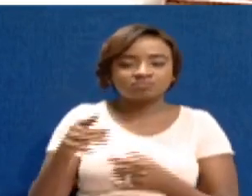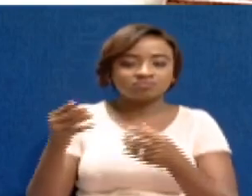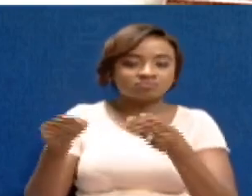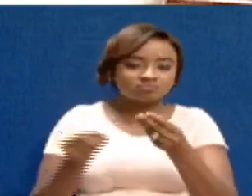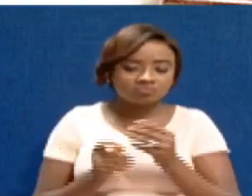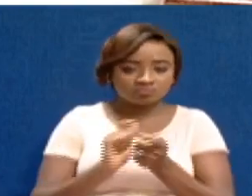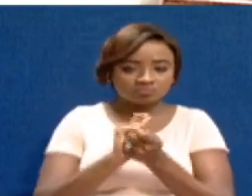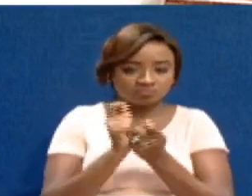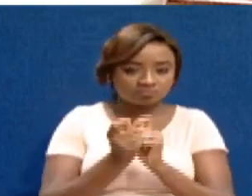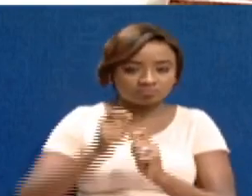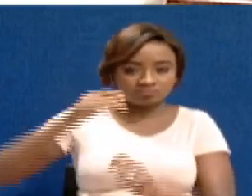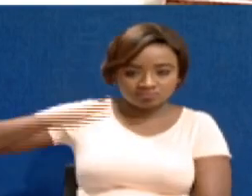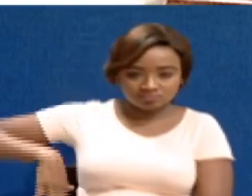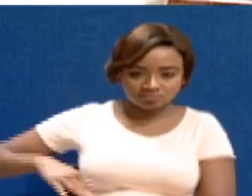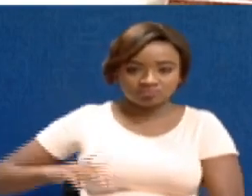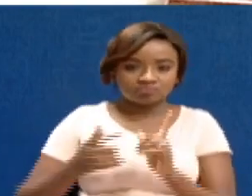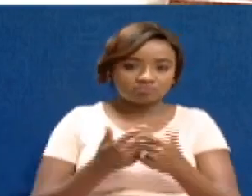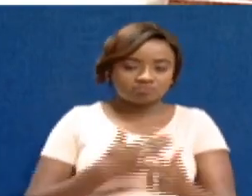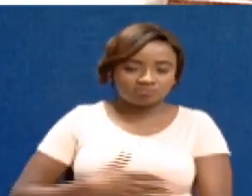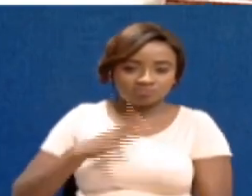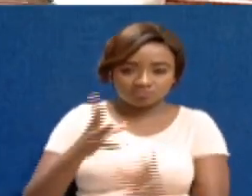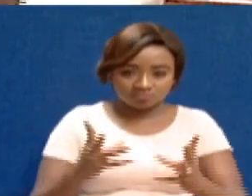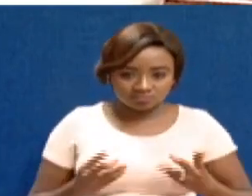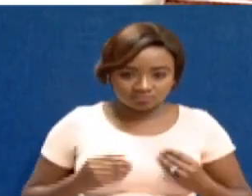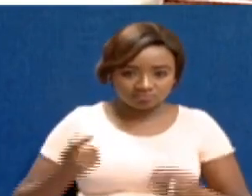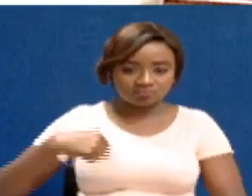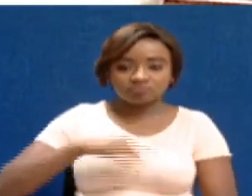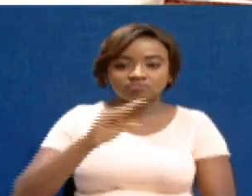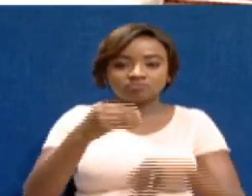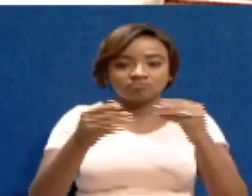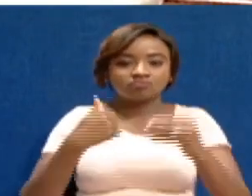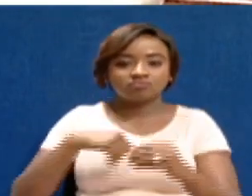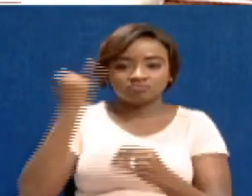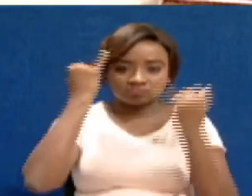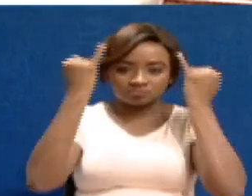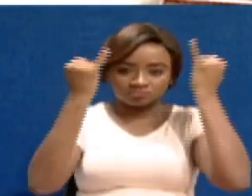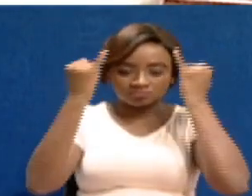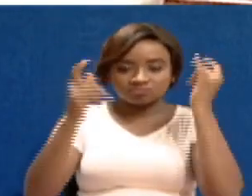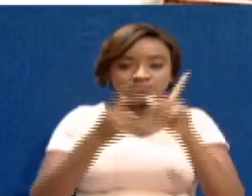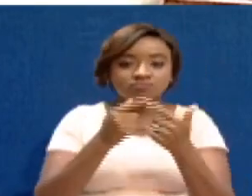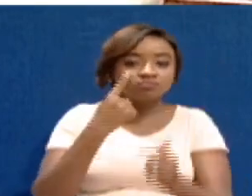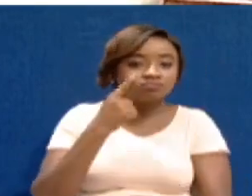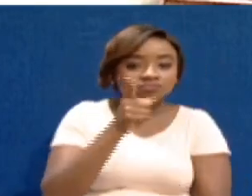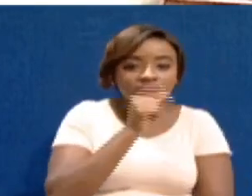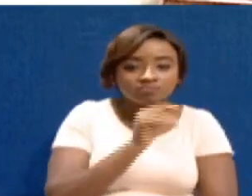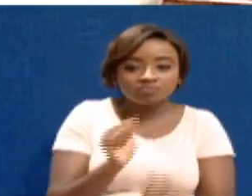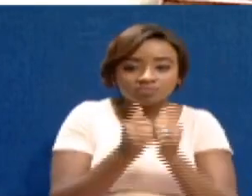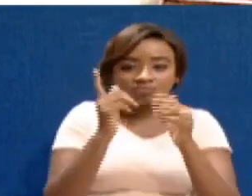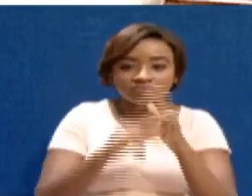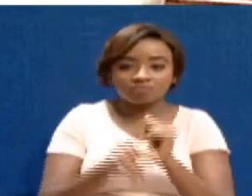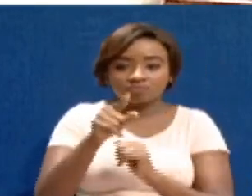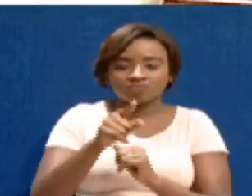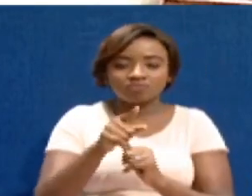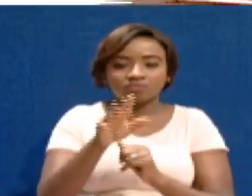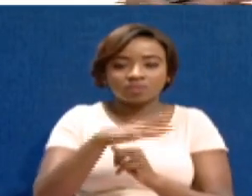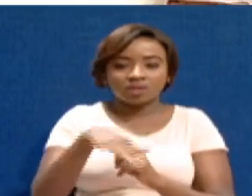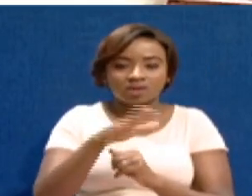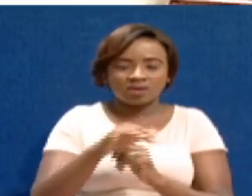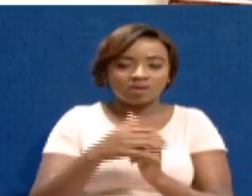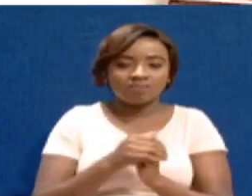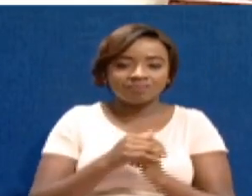people it would not be it's not correct at all. It's a bottom-up approach, and that's what the BBI is all about. And